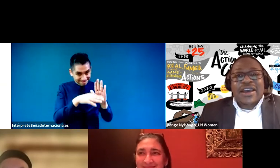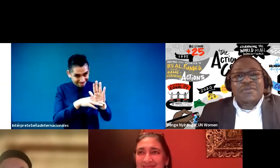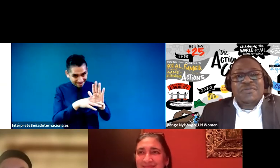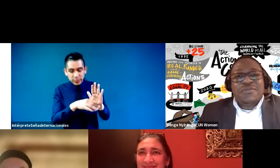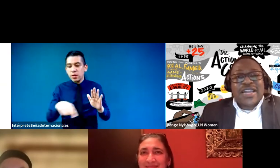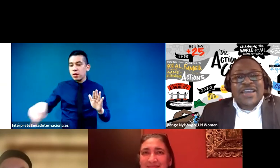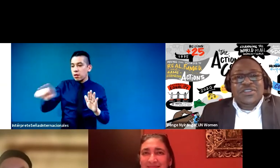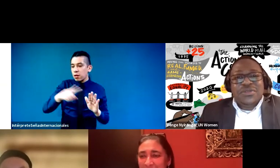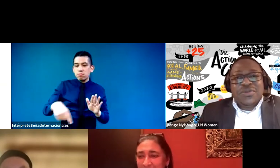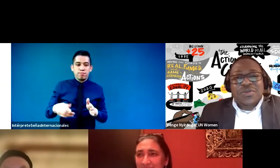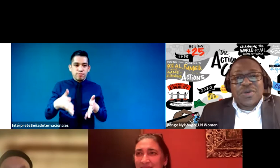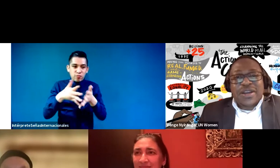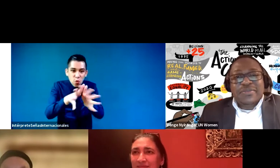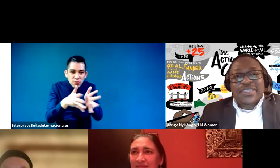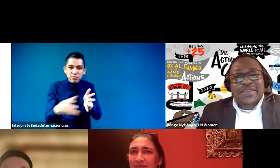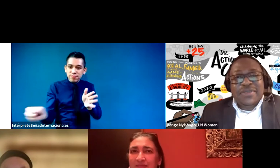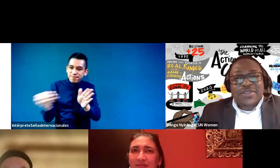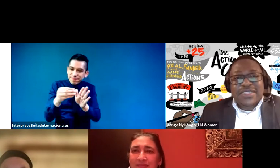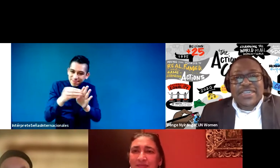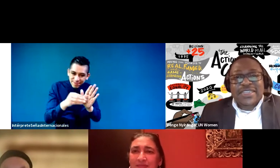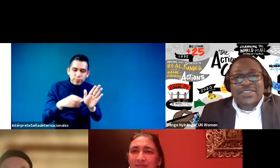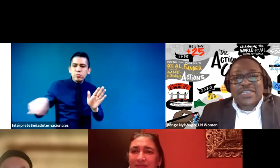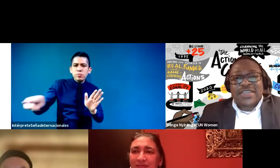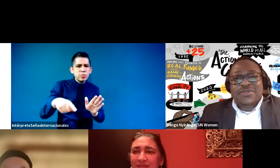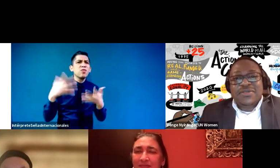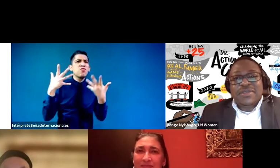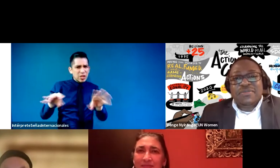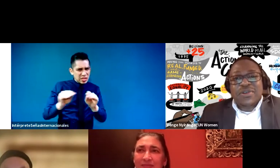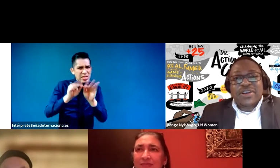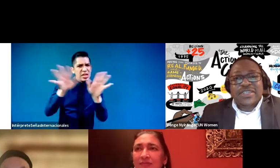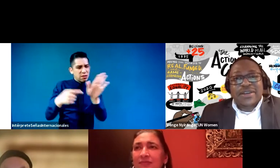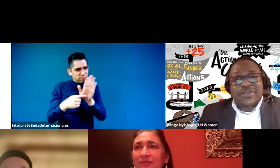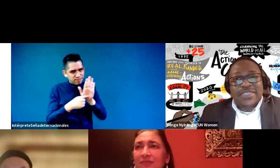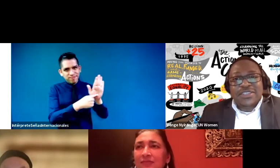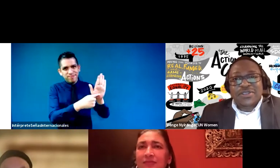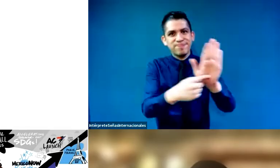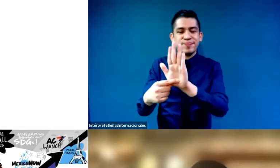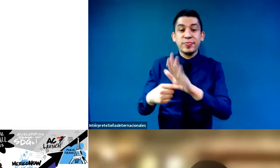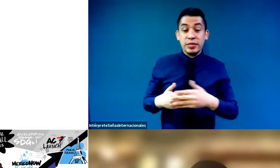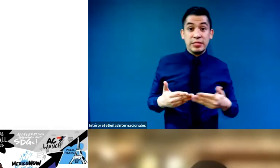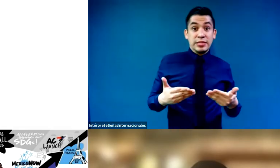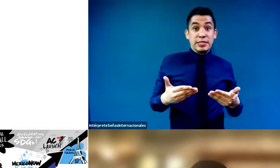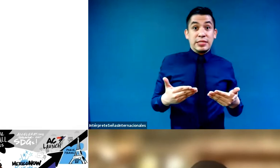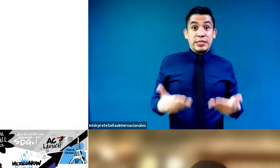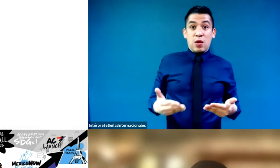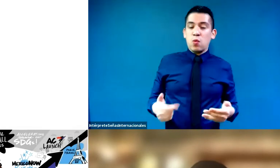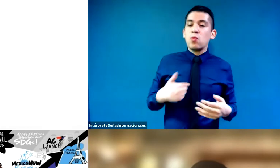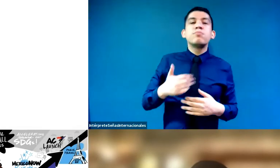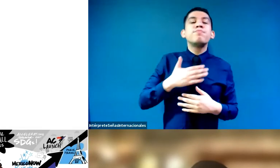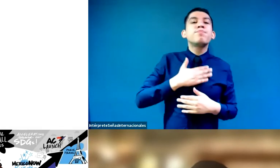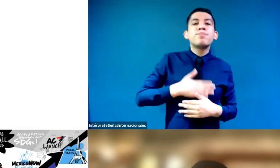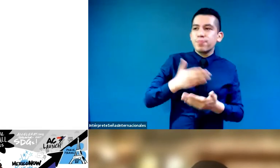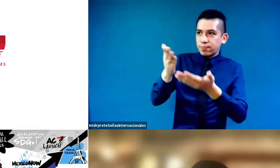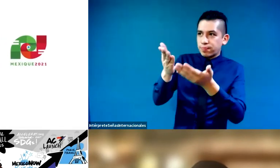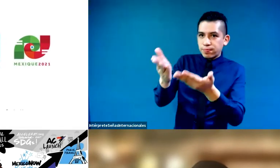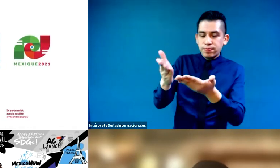I now would like to welcome Simi to the stage to take us through the moderated panel discussions. Simi, please turn on